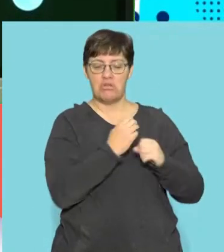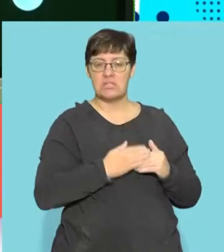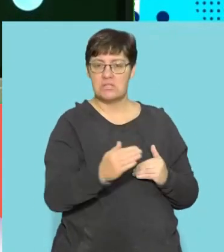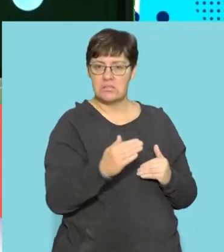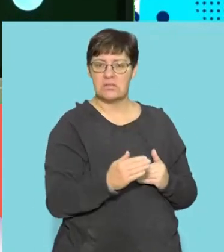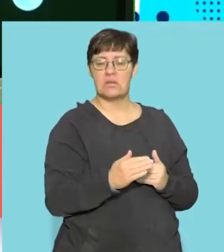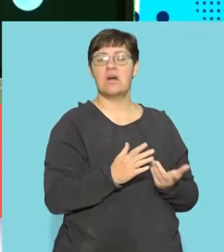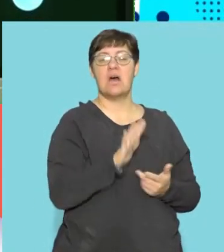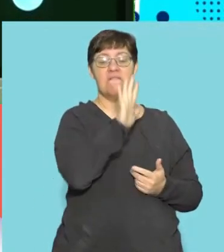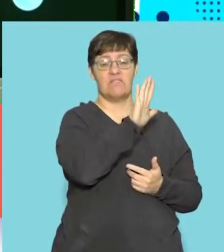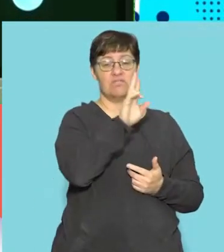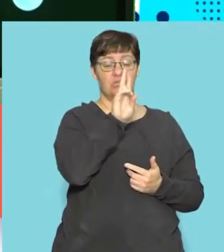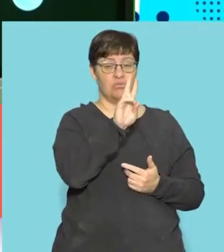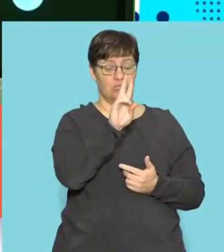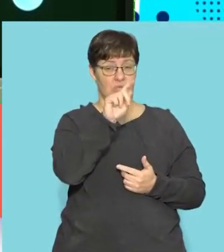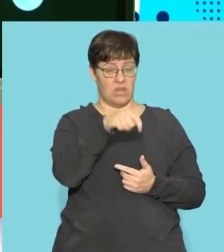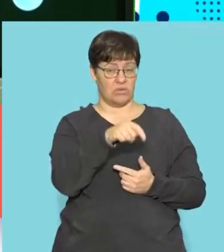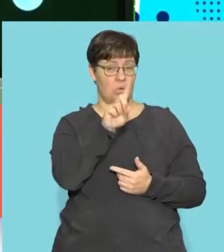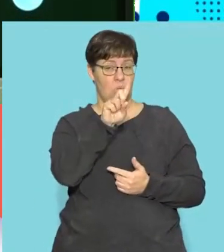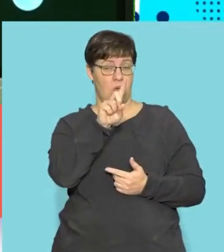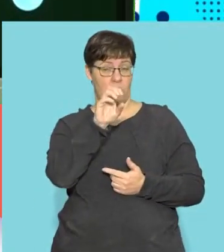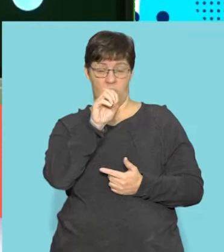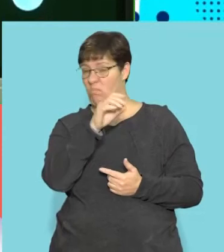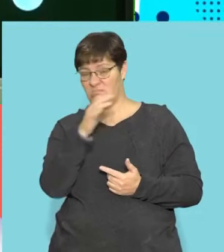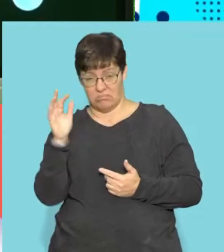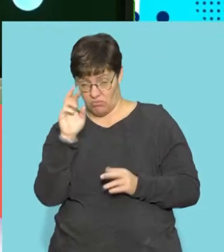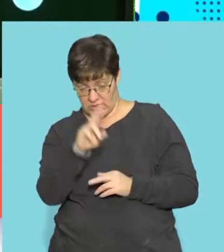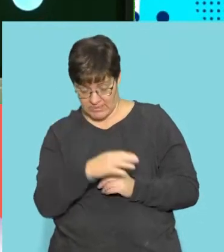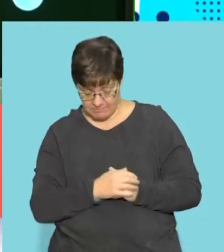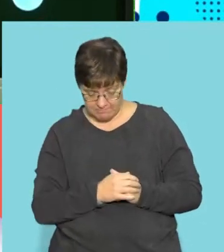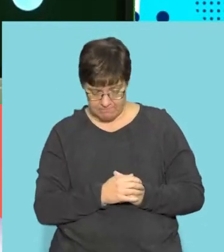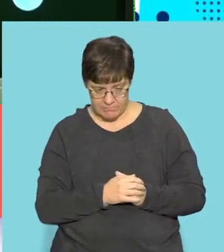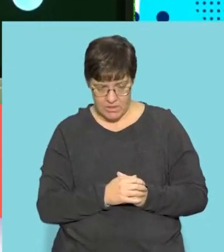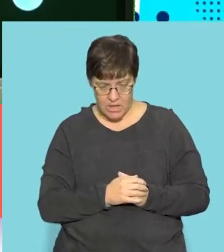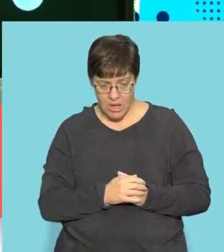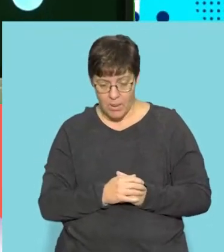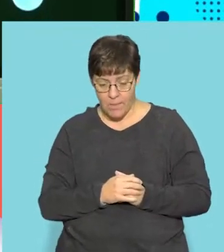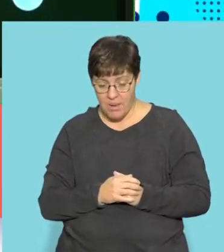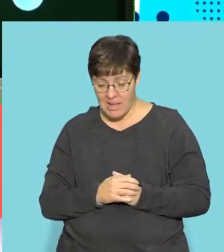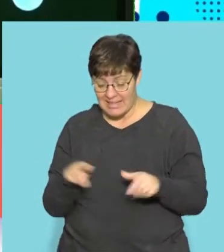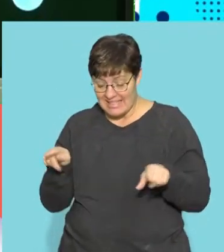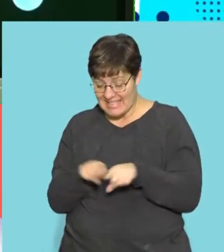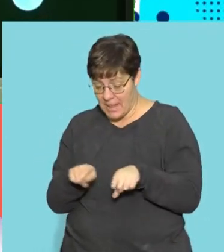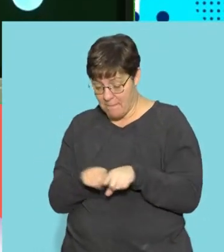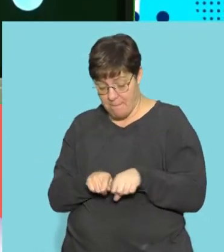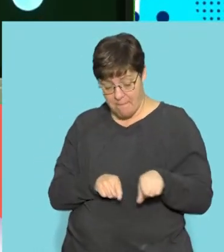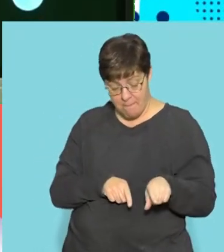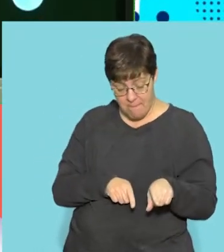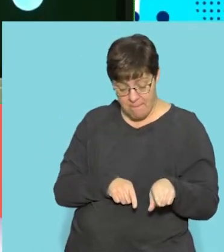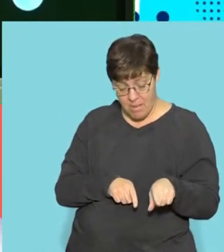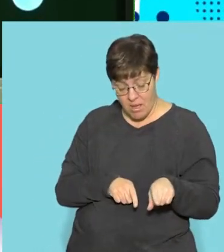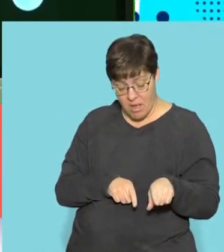52,105 rands. And the company also wants to buy a new truck the same time this